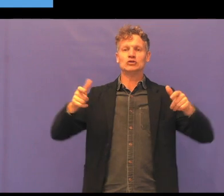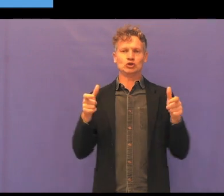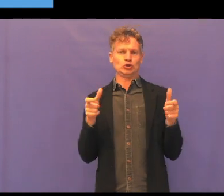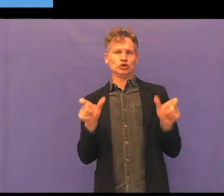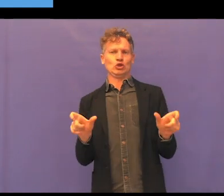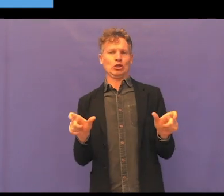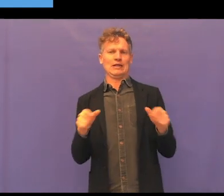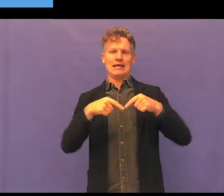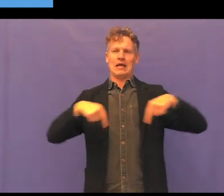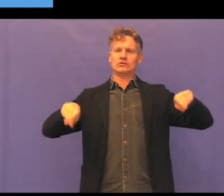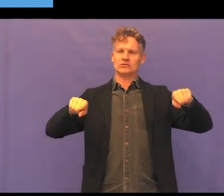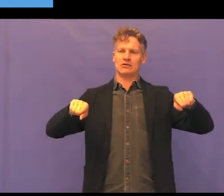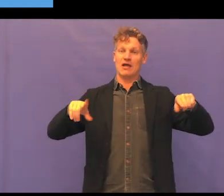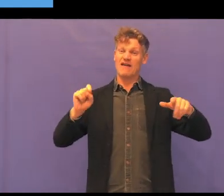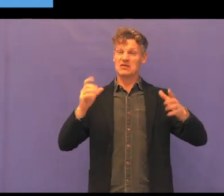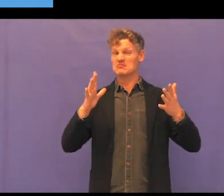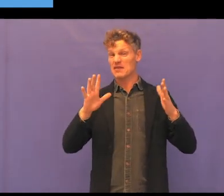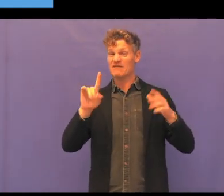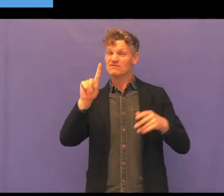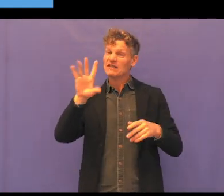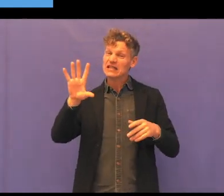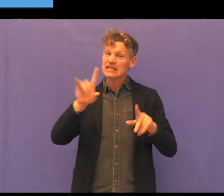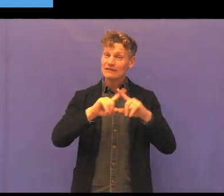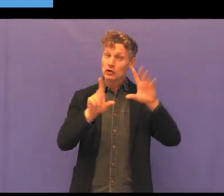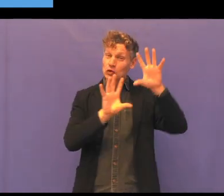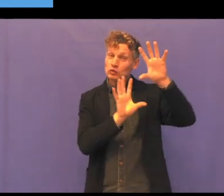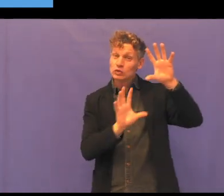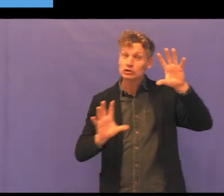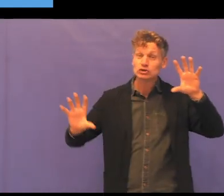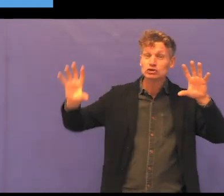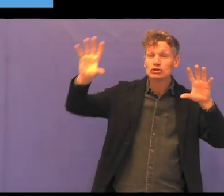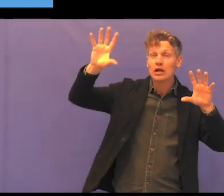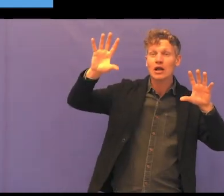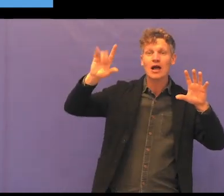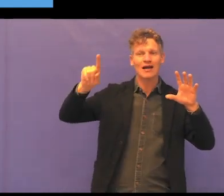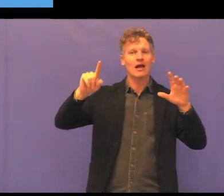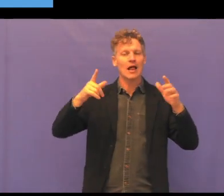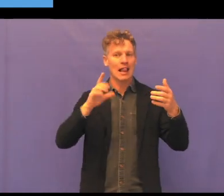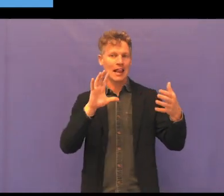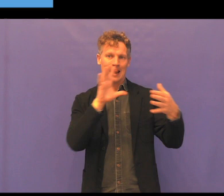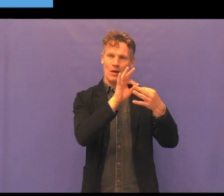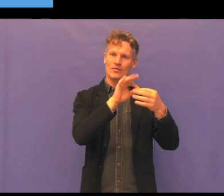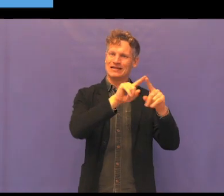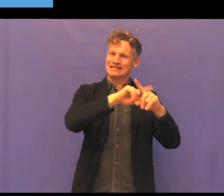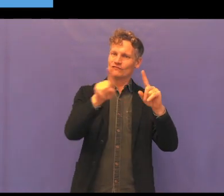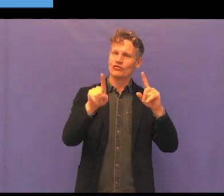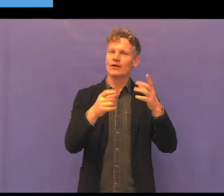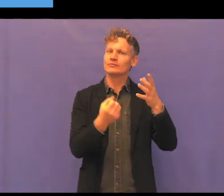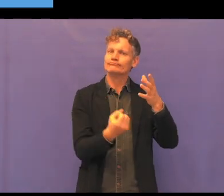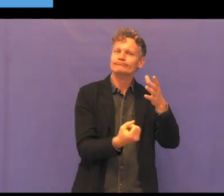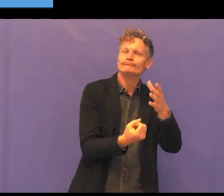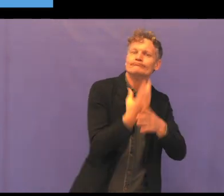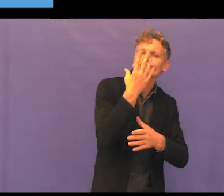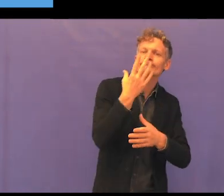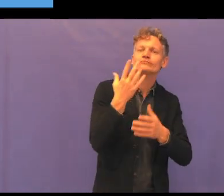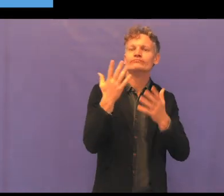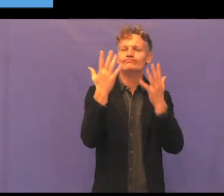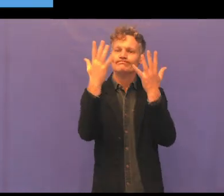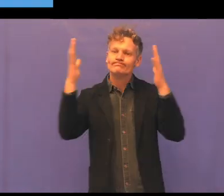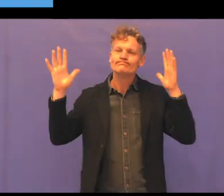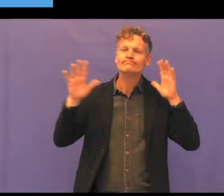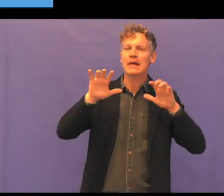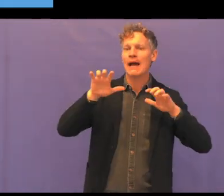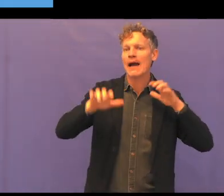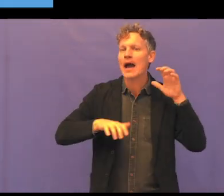on the planet. But again, what they envisage as part of their system is